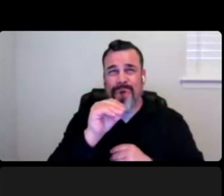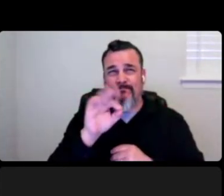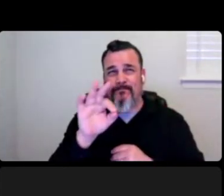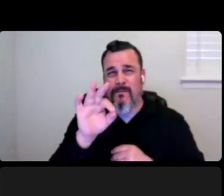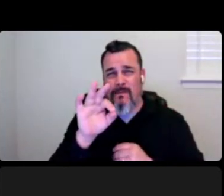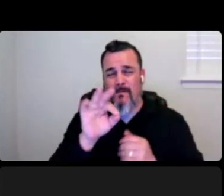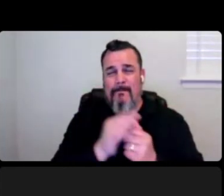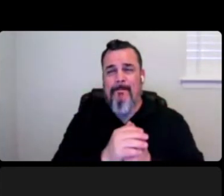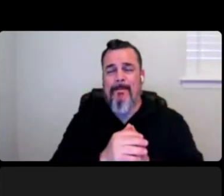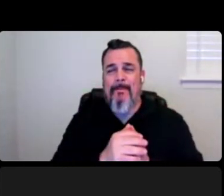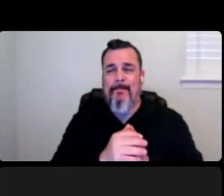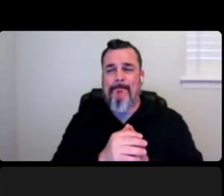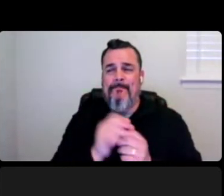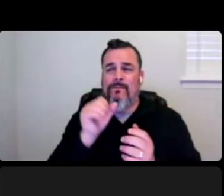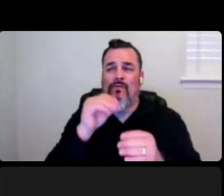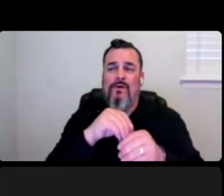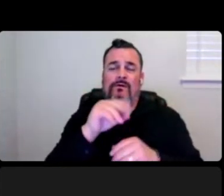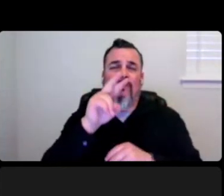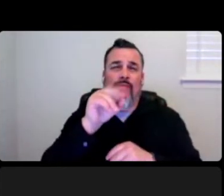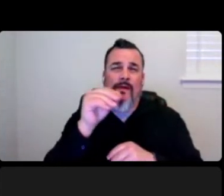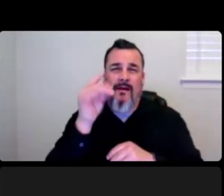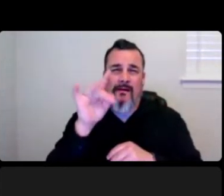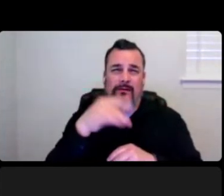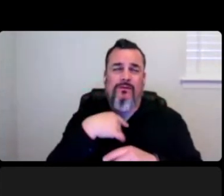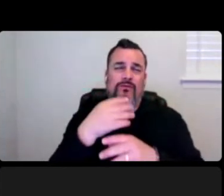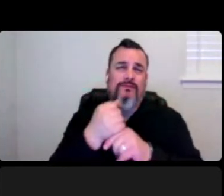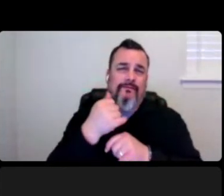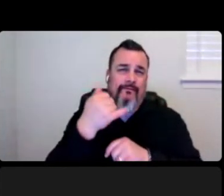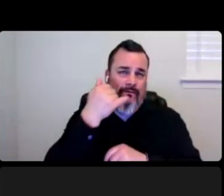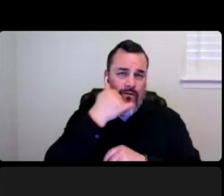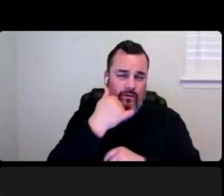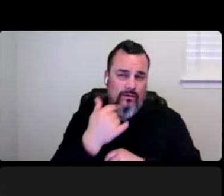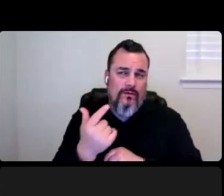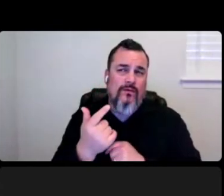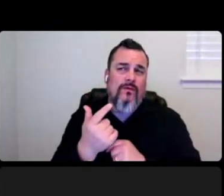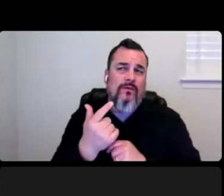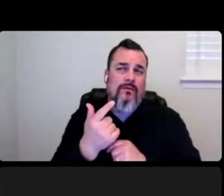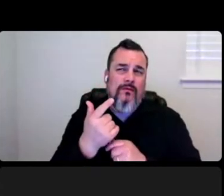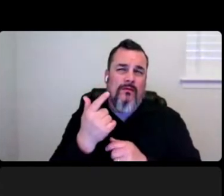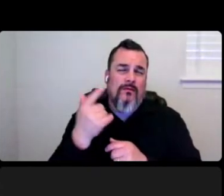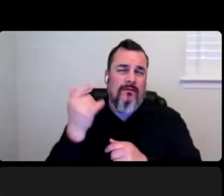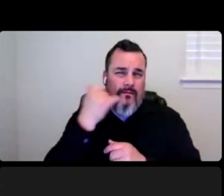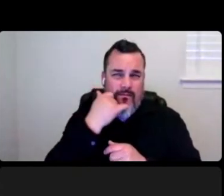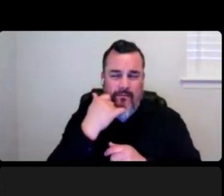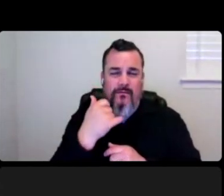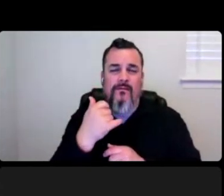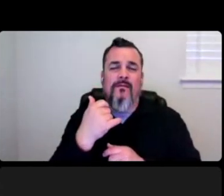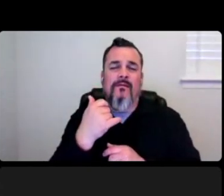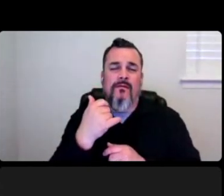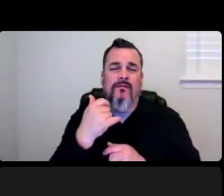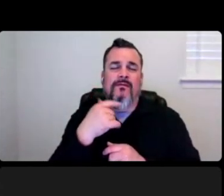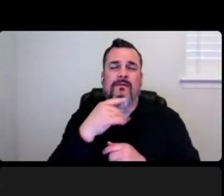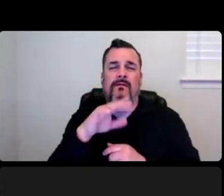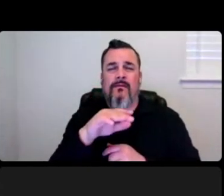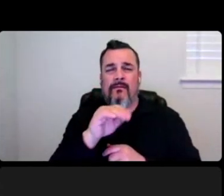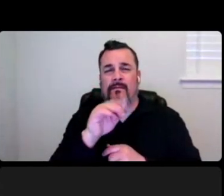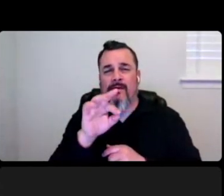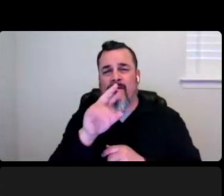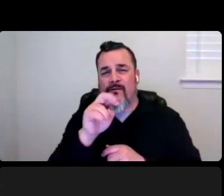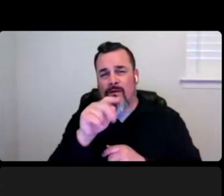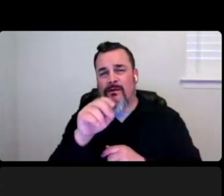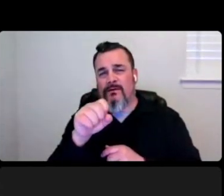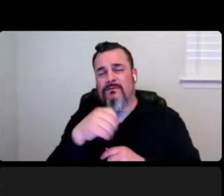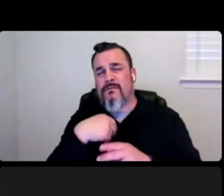2009. So in 2018, I received a phone call. Received a phone call and said, Mr. Fuentes, my name is so-and-so,